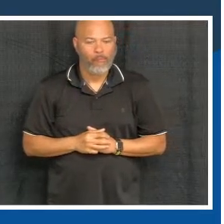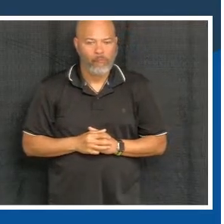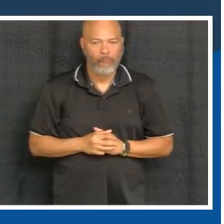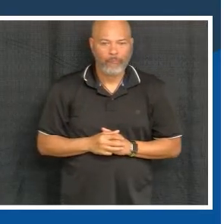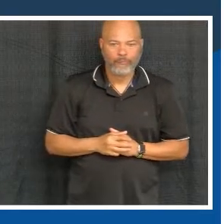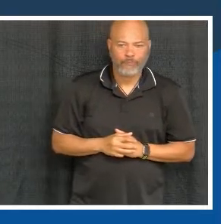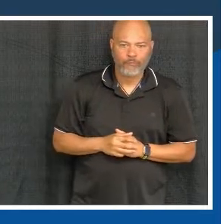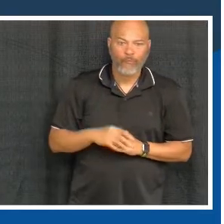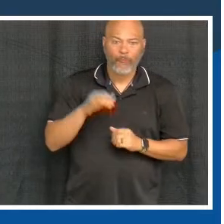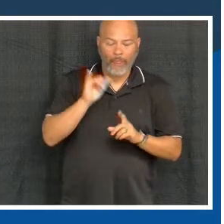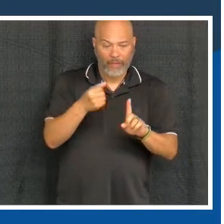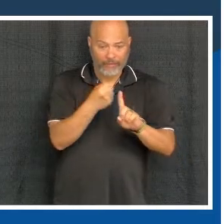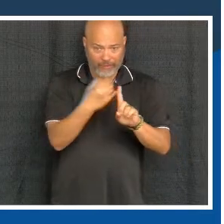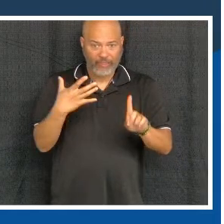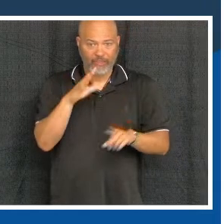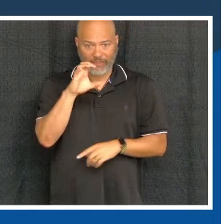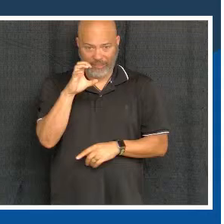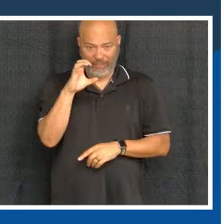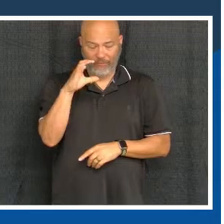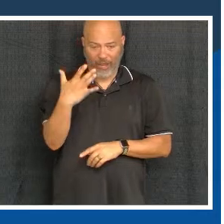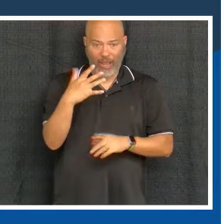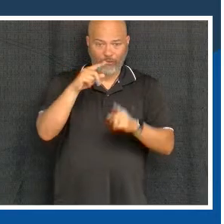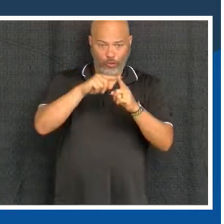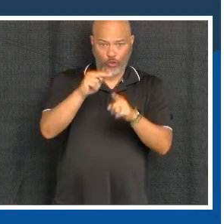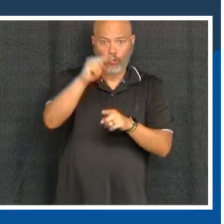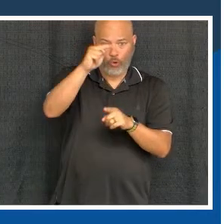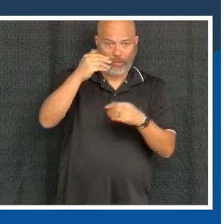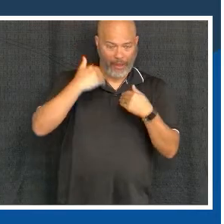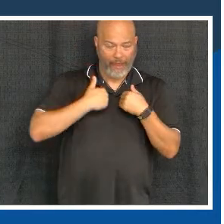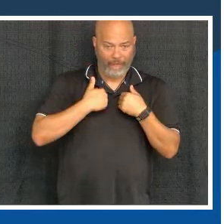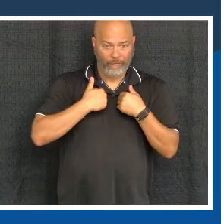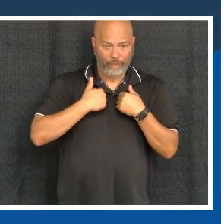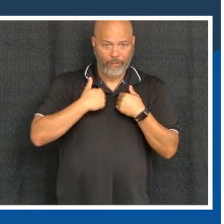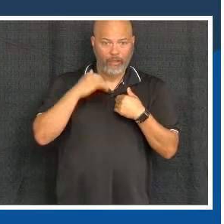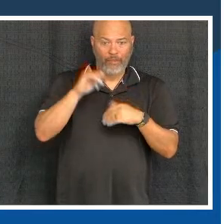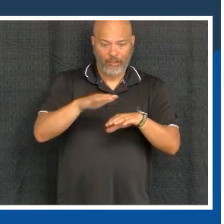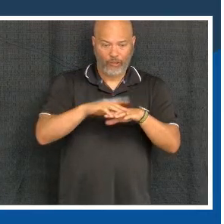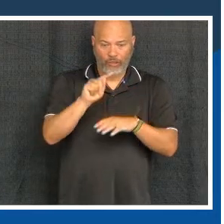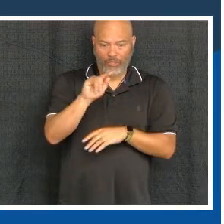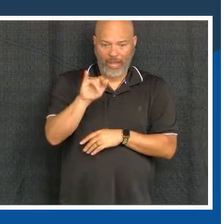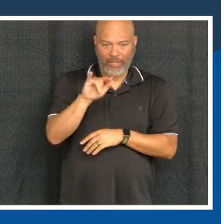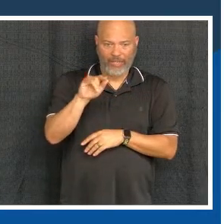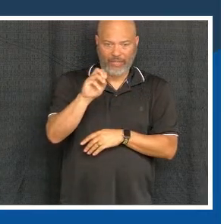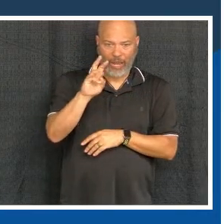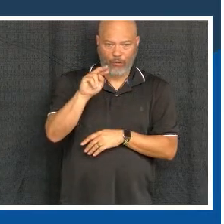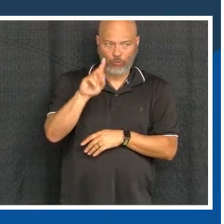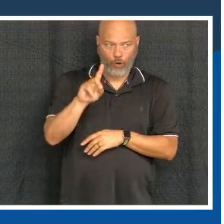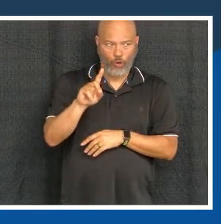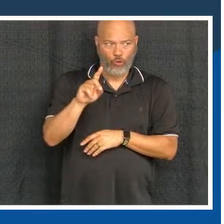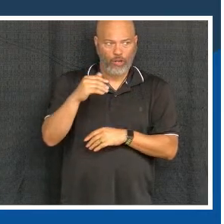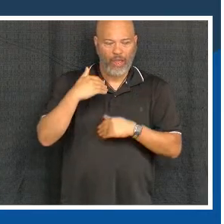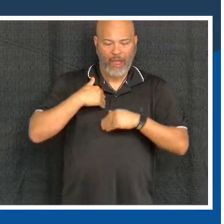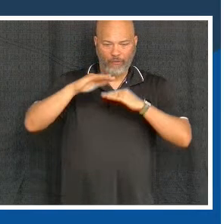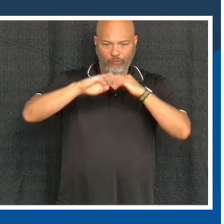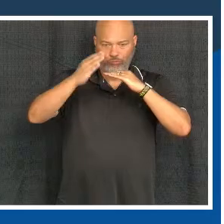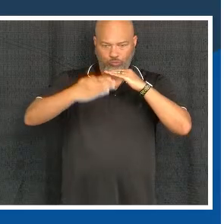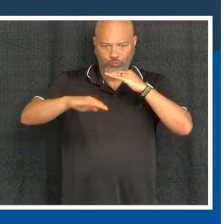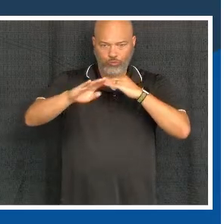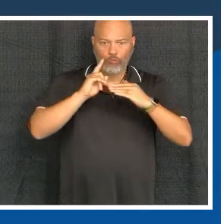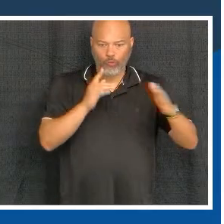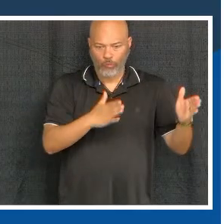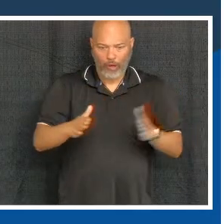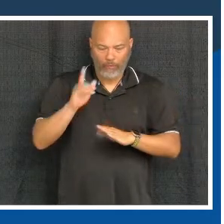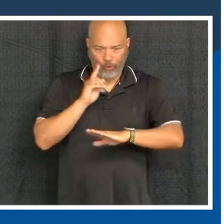It is an extension of the C5, obviously, to the north. This is on Tiny Town Road, and it's a large tract with rolling hills that is being prepared